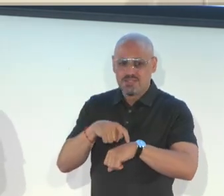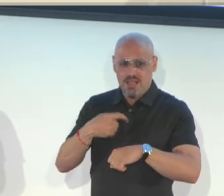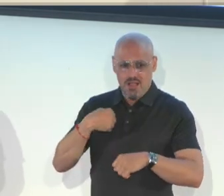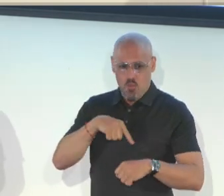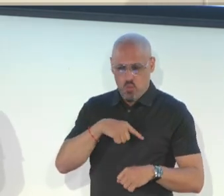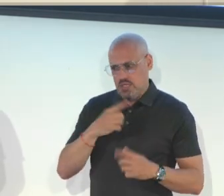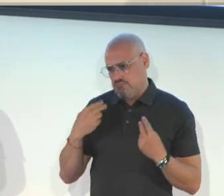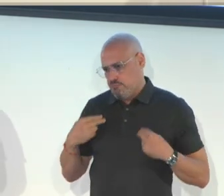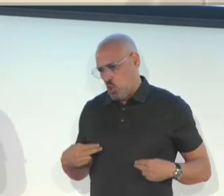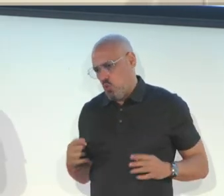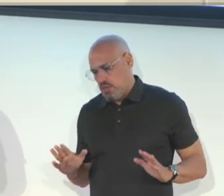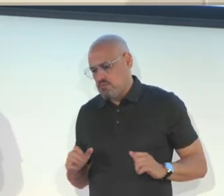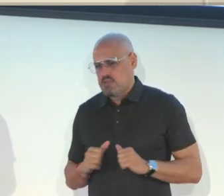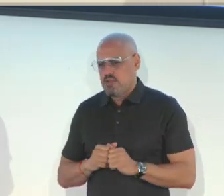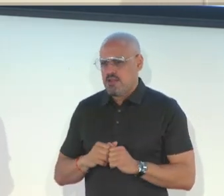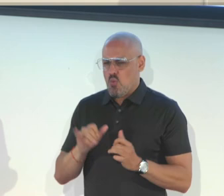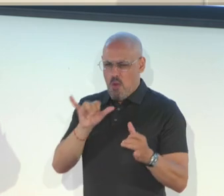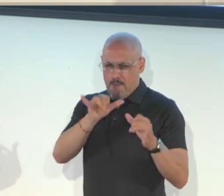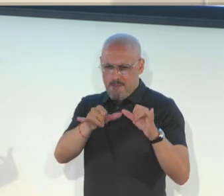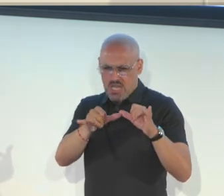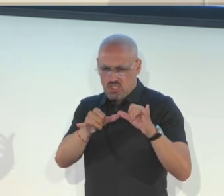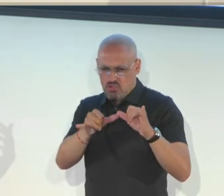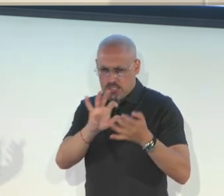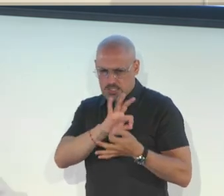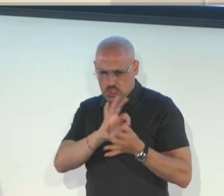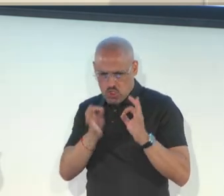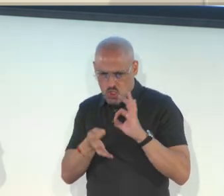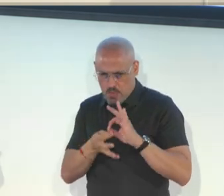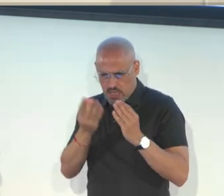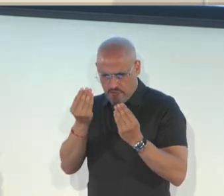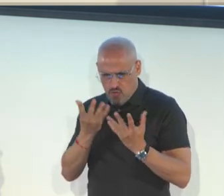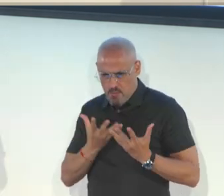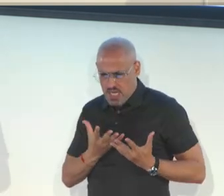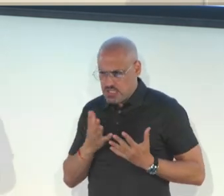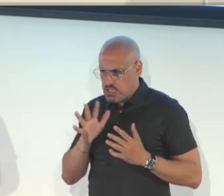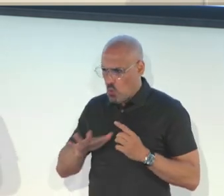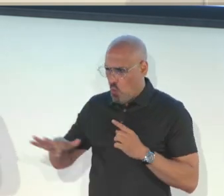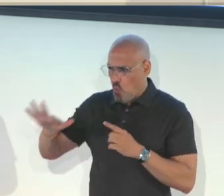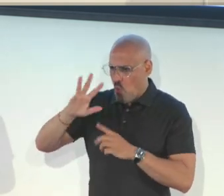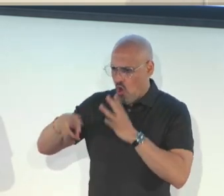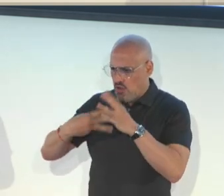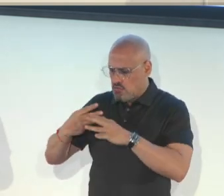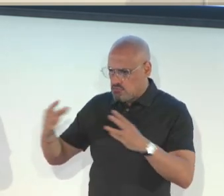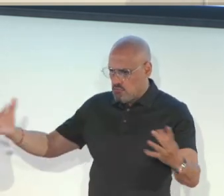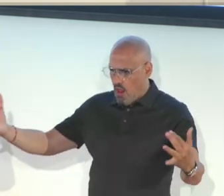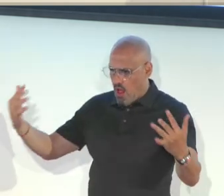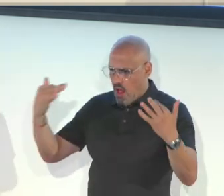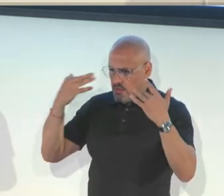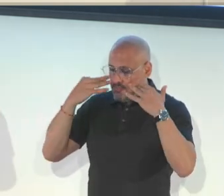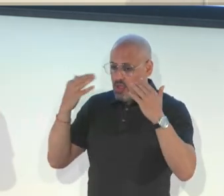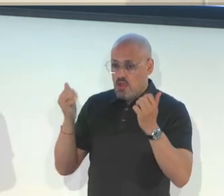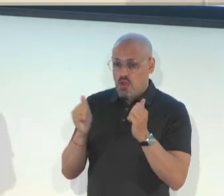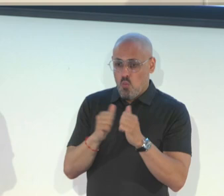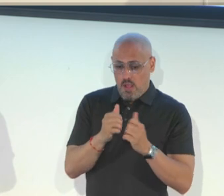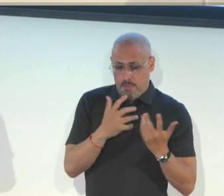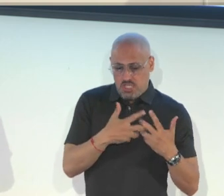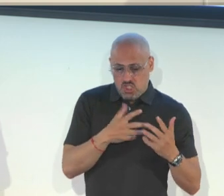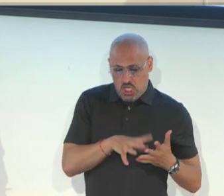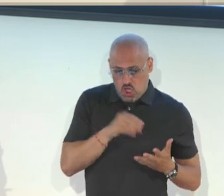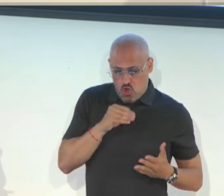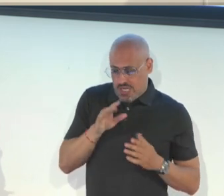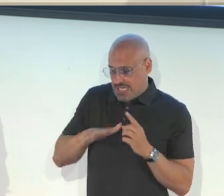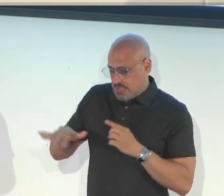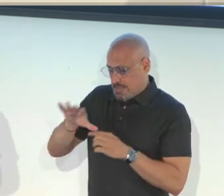as humans are measuring and interpreting information in the world around us. With machine learning and